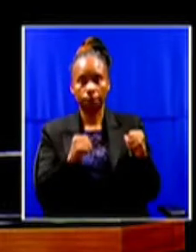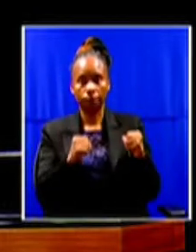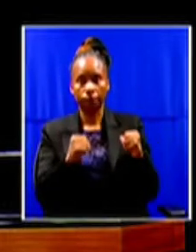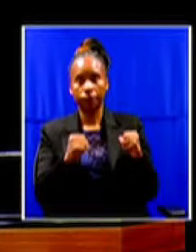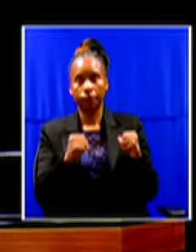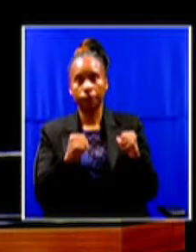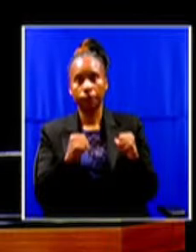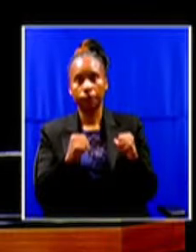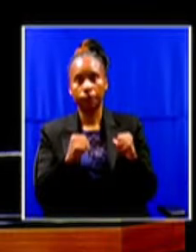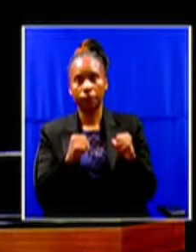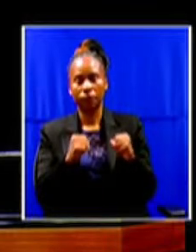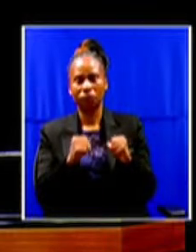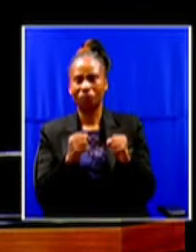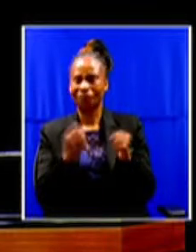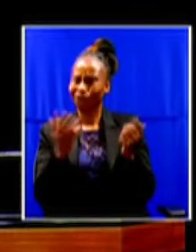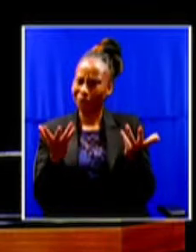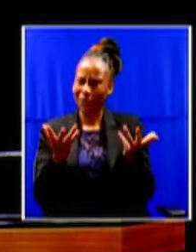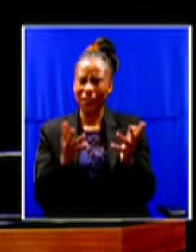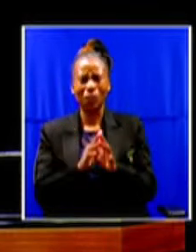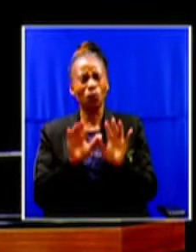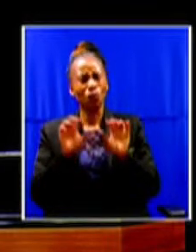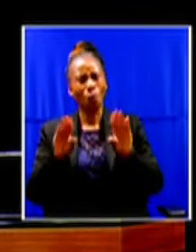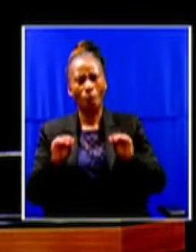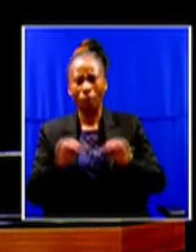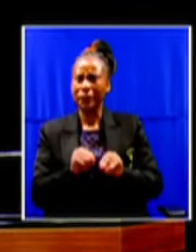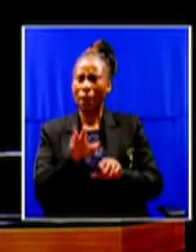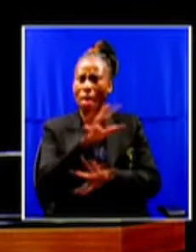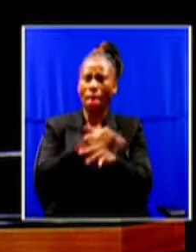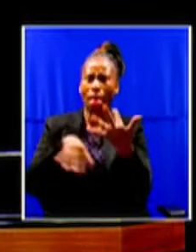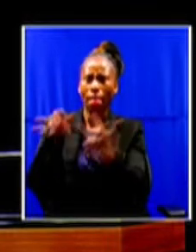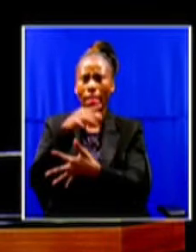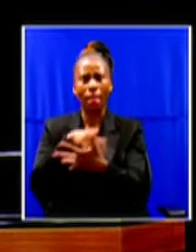and generally stick around the seat you're allocated to.